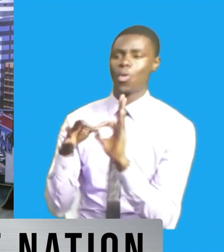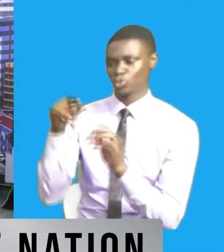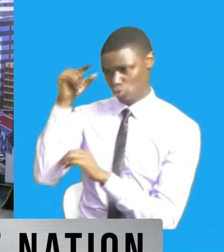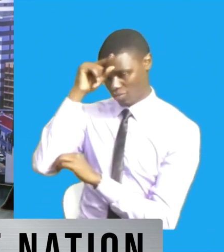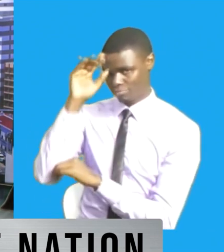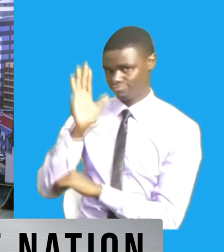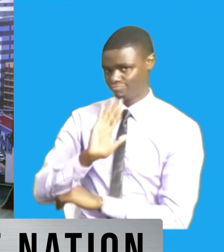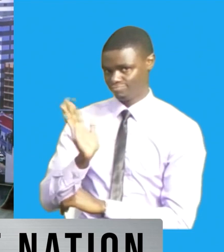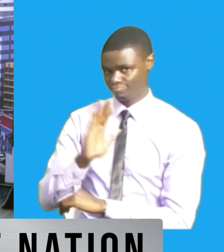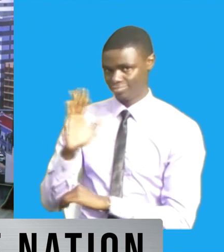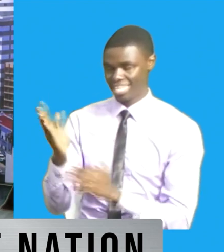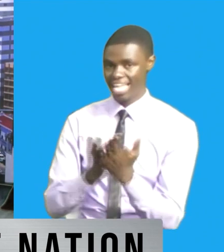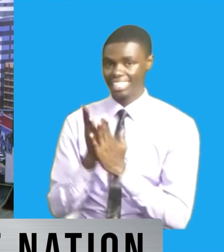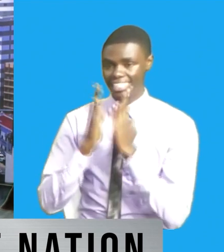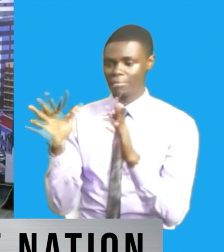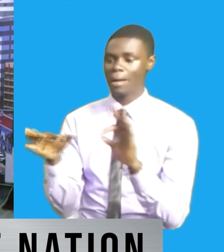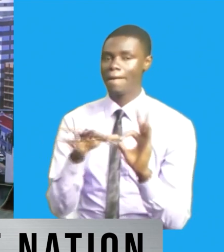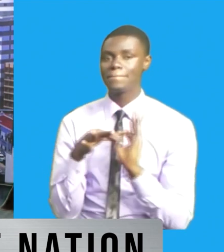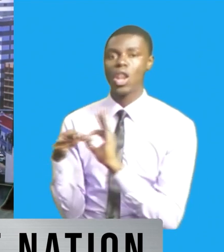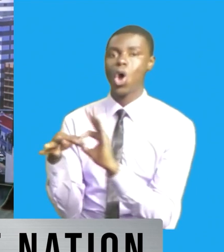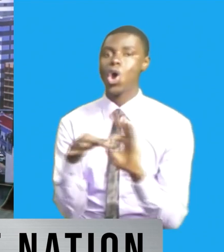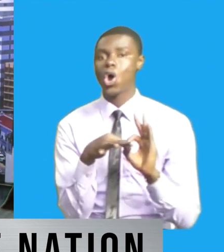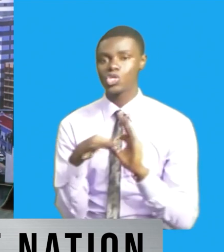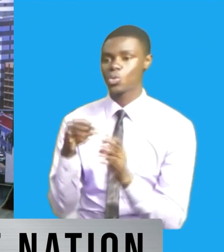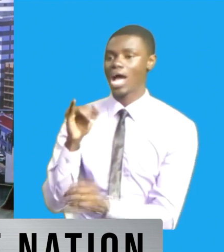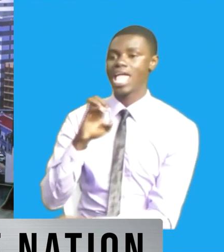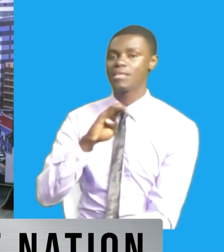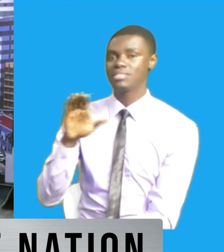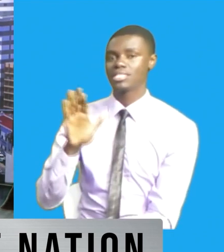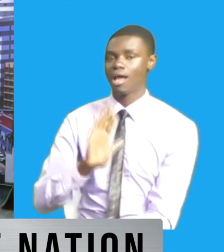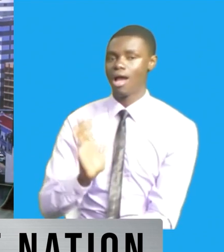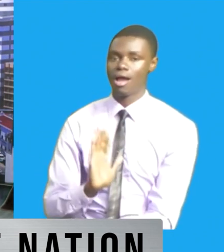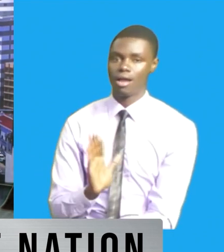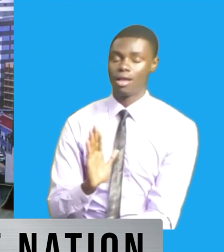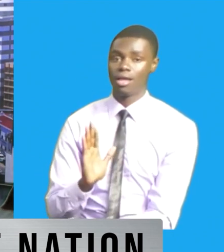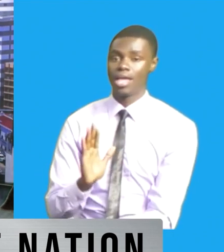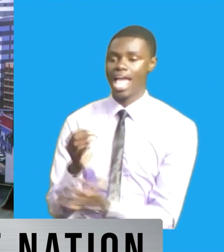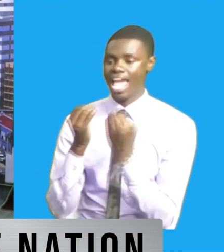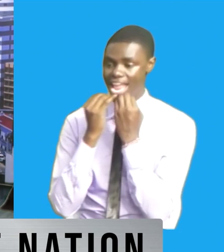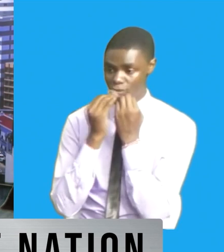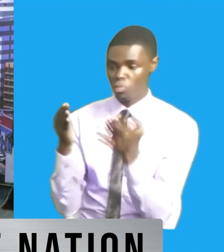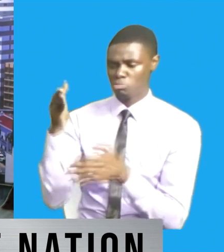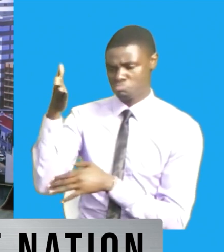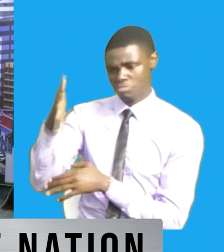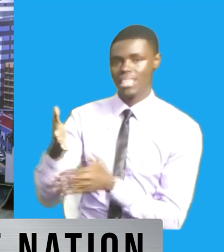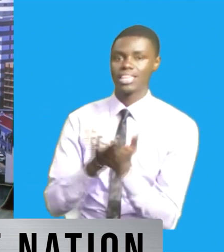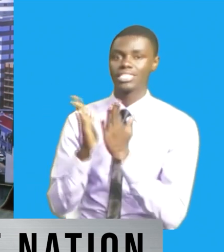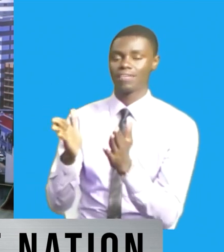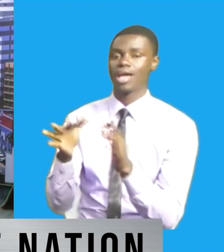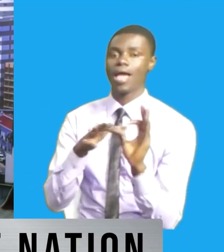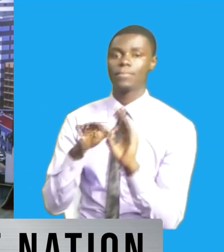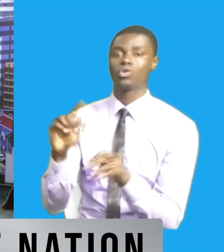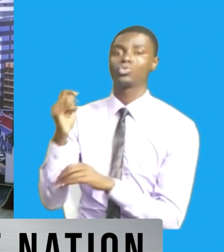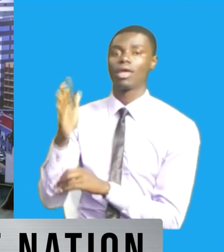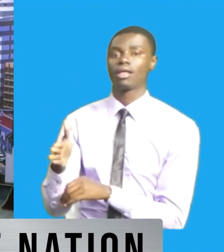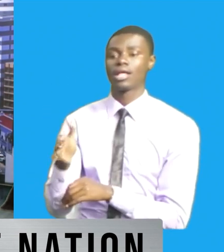government. The server does not belong to IBC. The information in that server belongs to Kenyans.